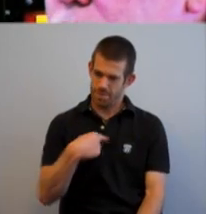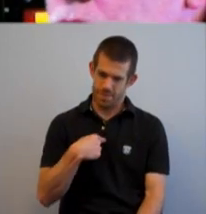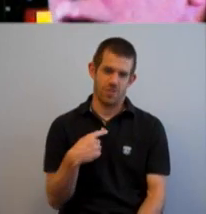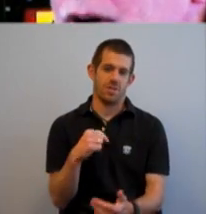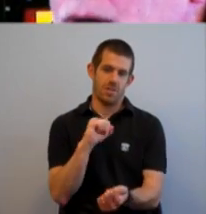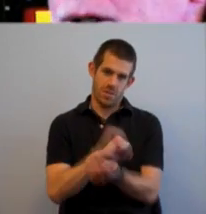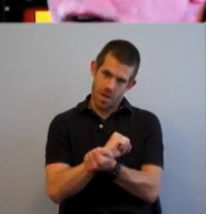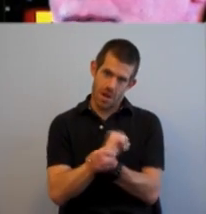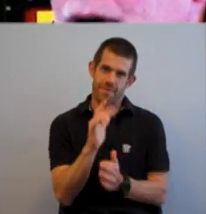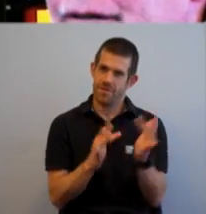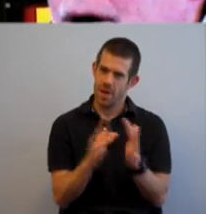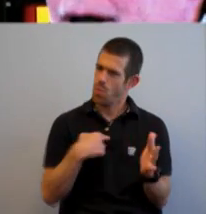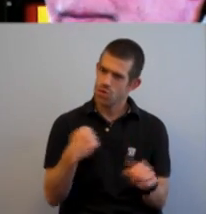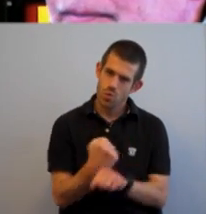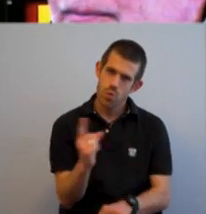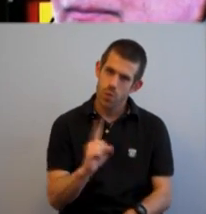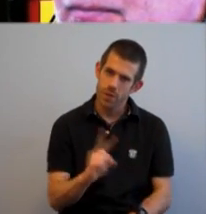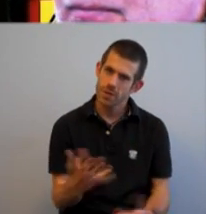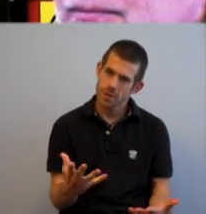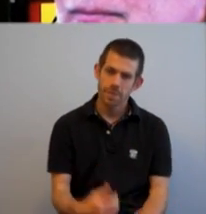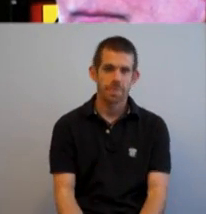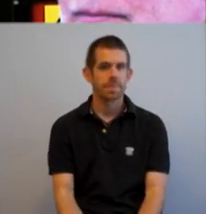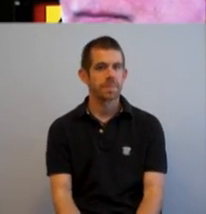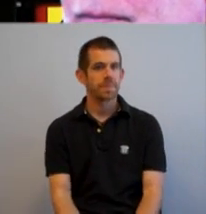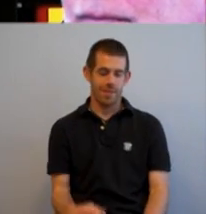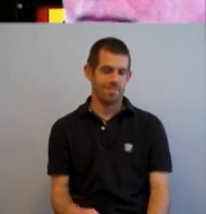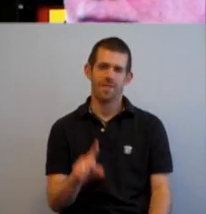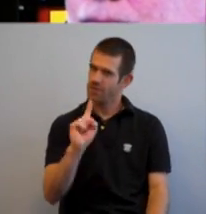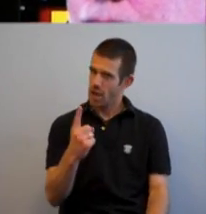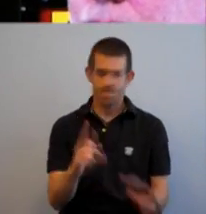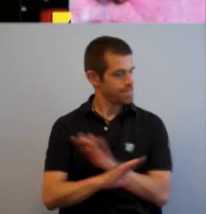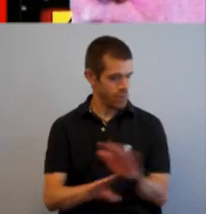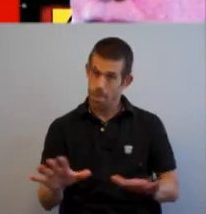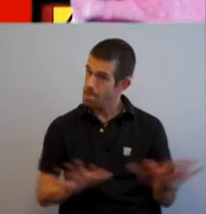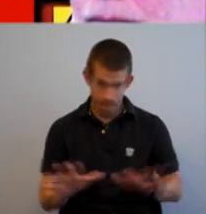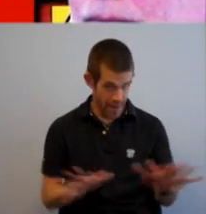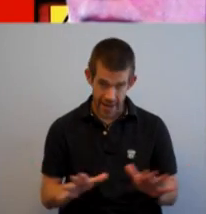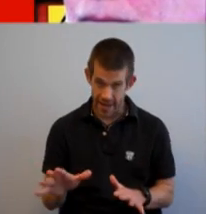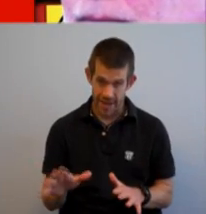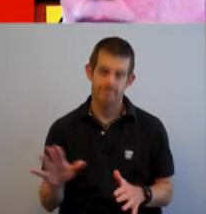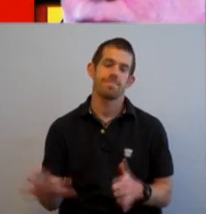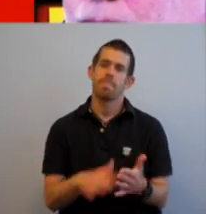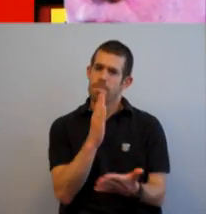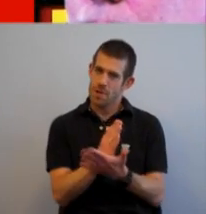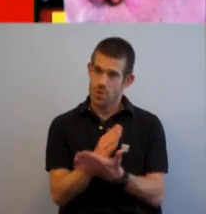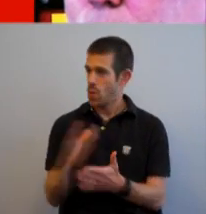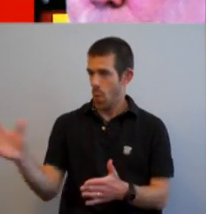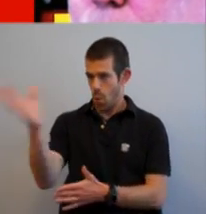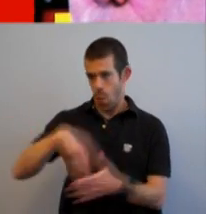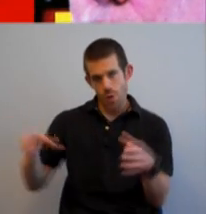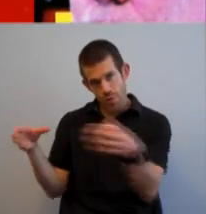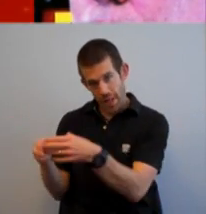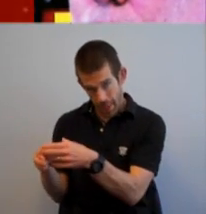What should I do if I'm cut off by fire? Again, it comes back to ensuring that you don't panic. The most important thing is